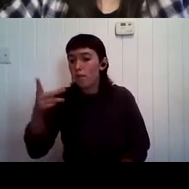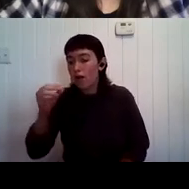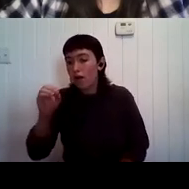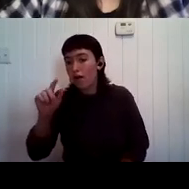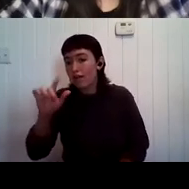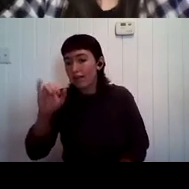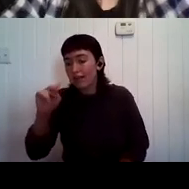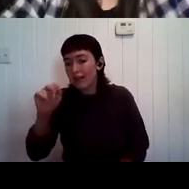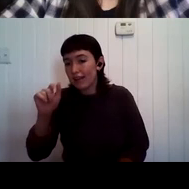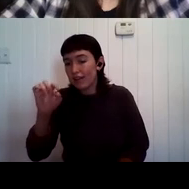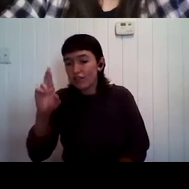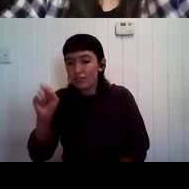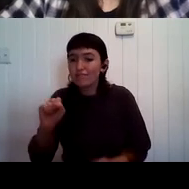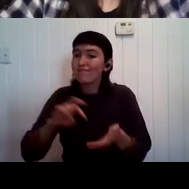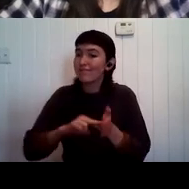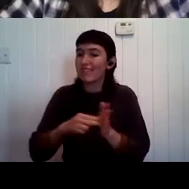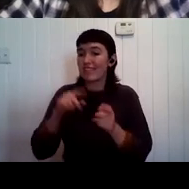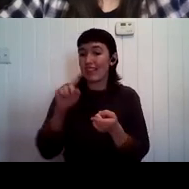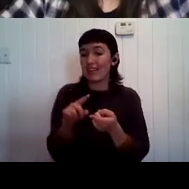two, there are more mice.